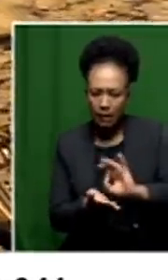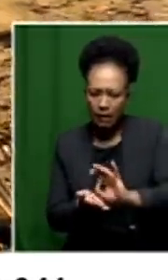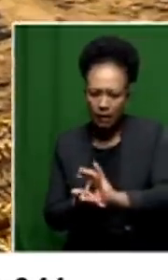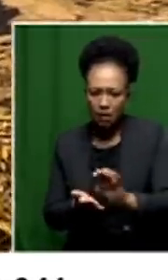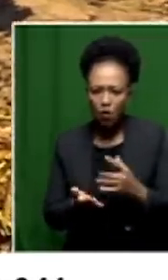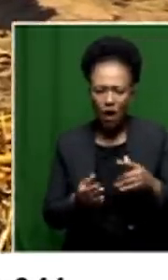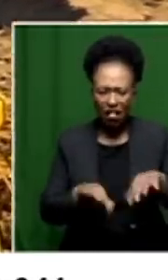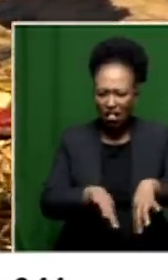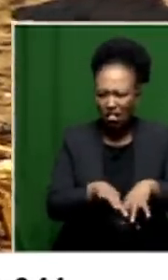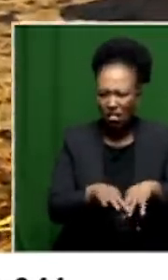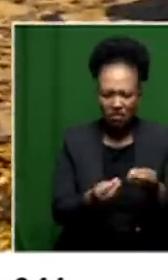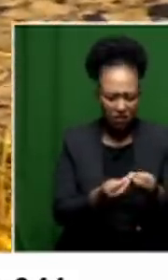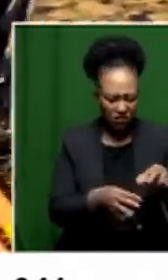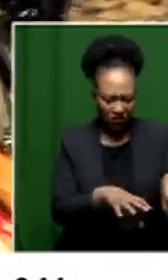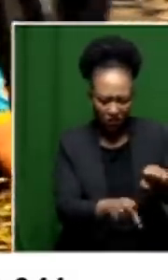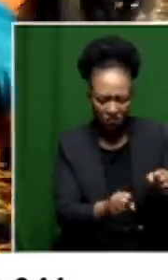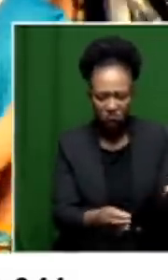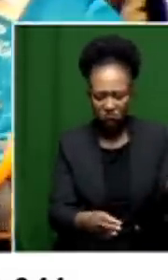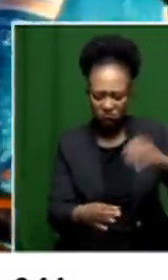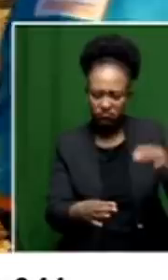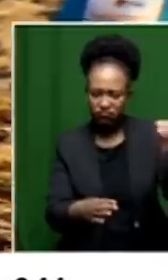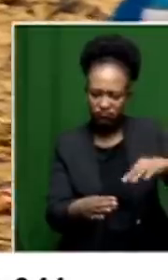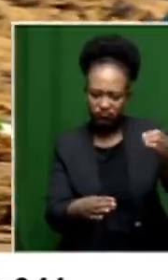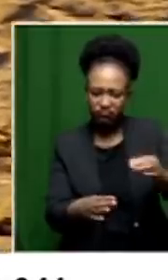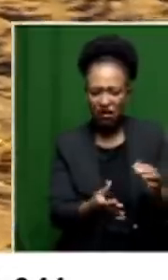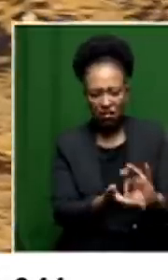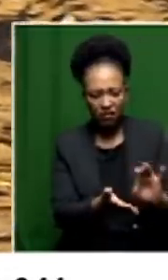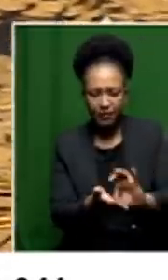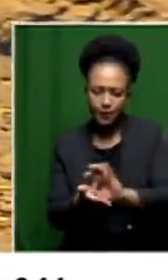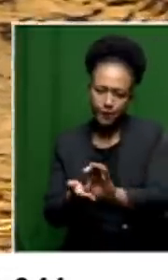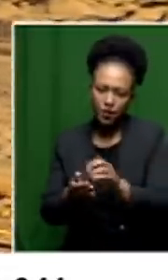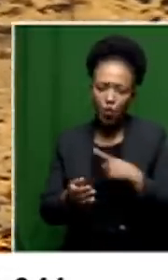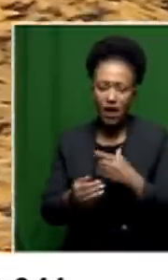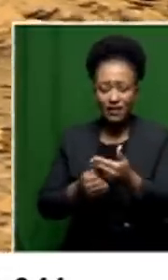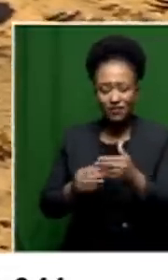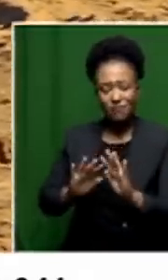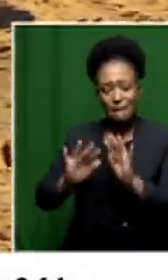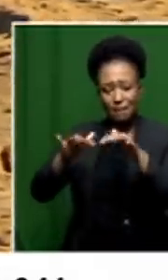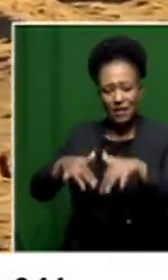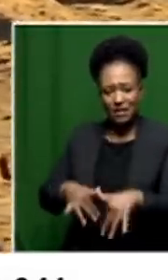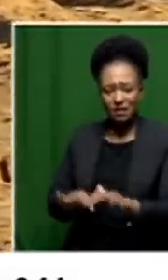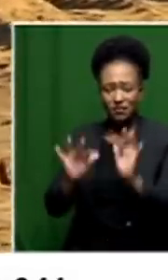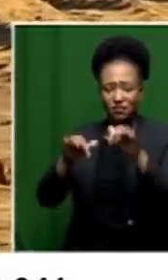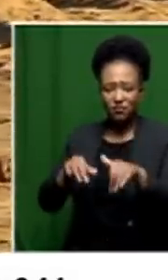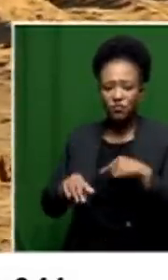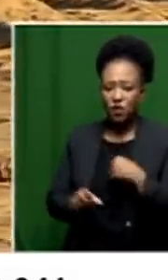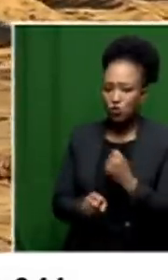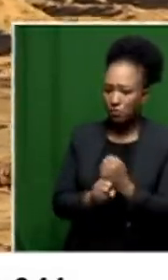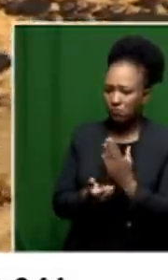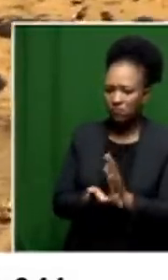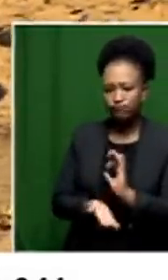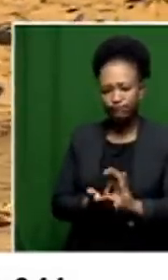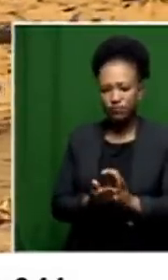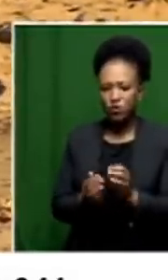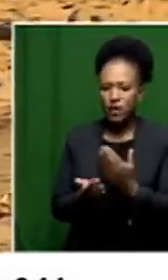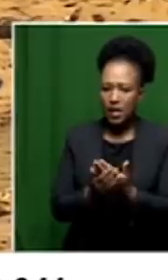this debris that is lying next to the beach, to make sure that they get things back